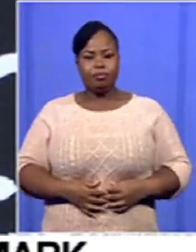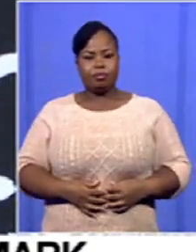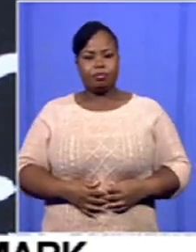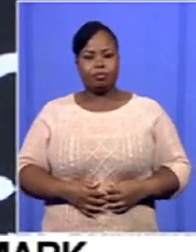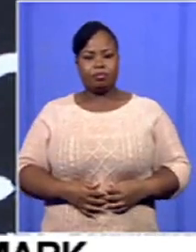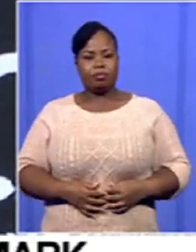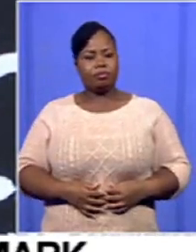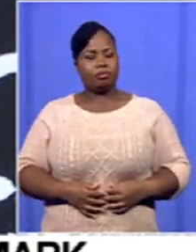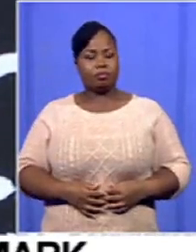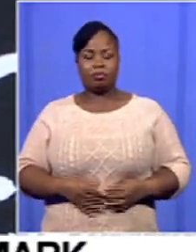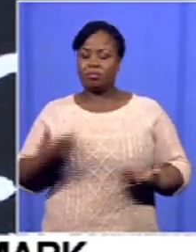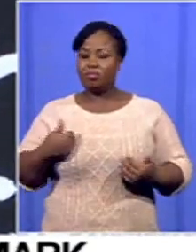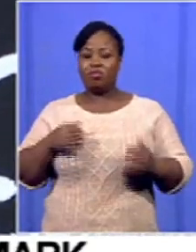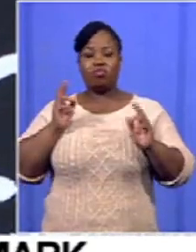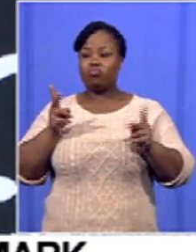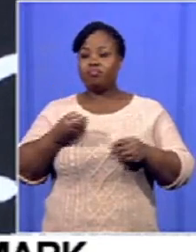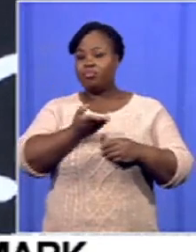And it's going to take ordinary men and women.